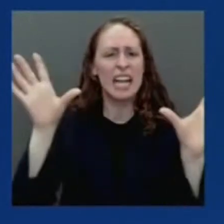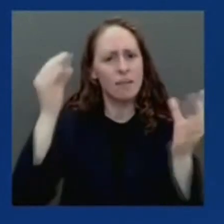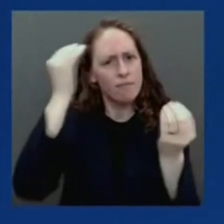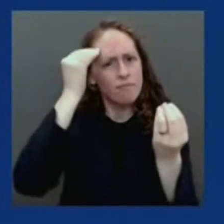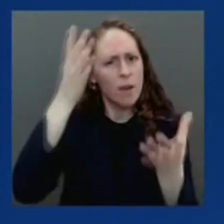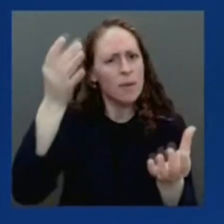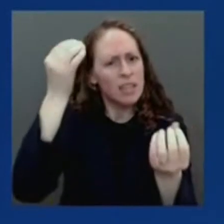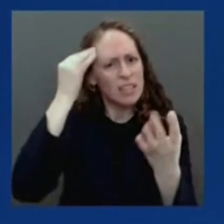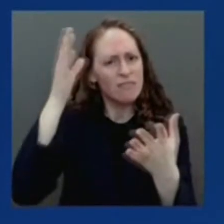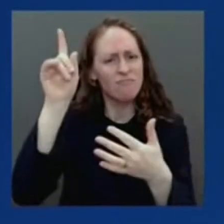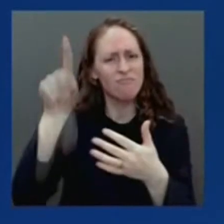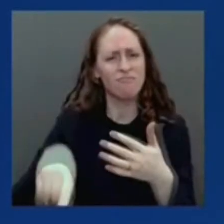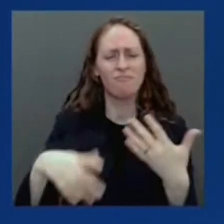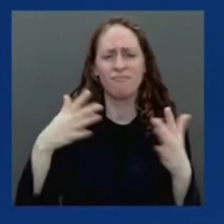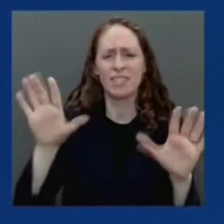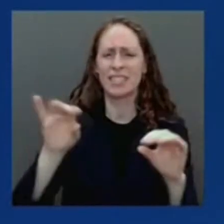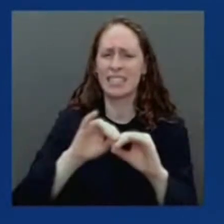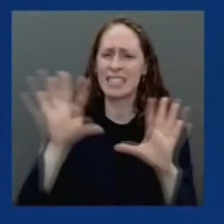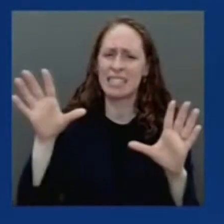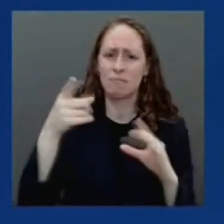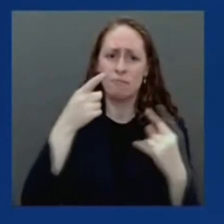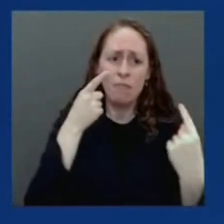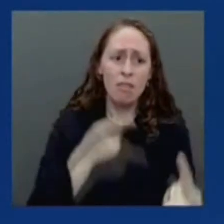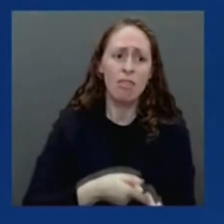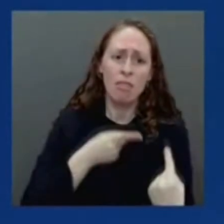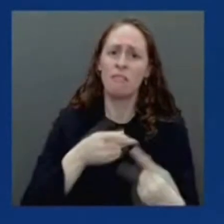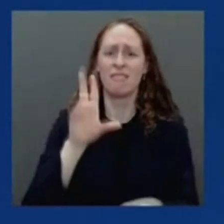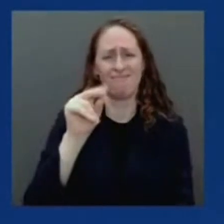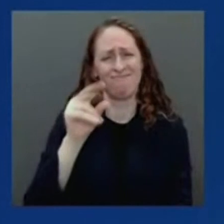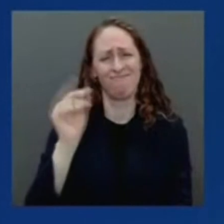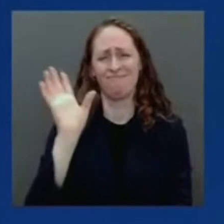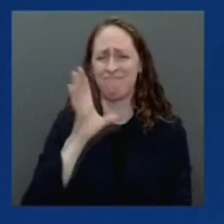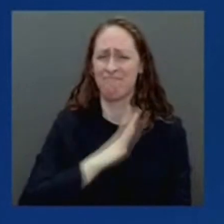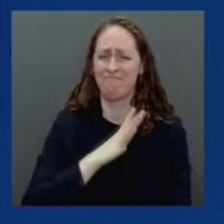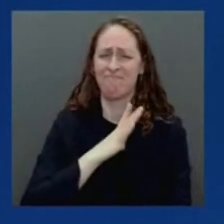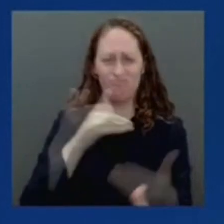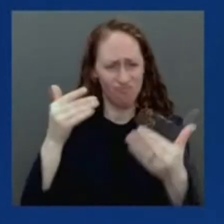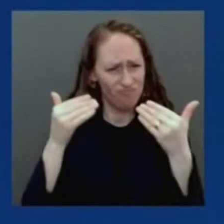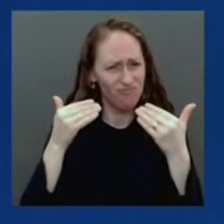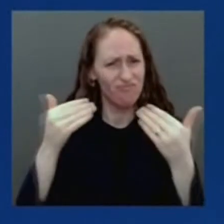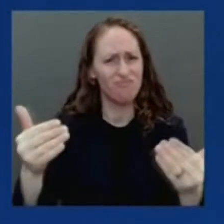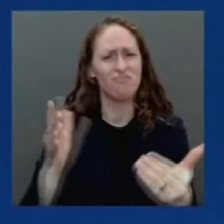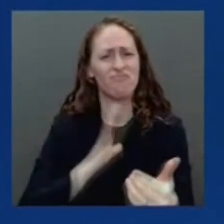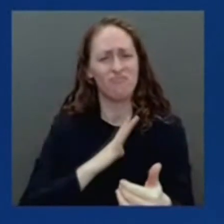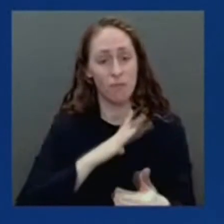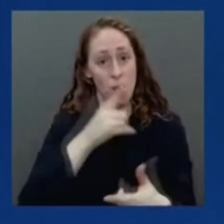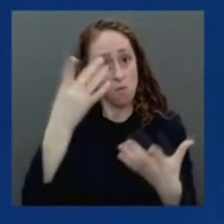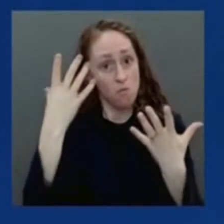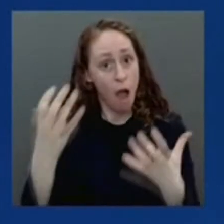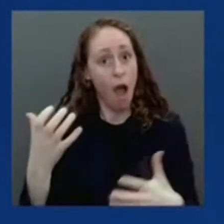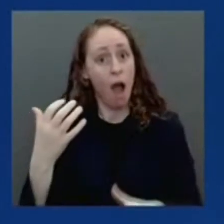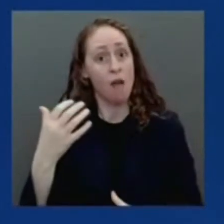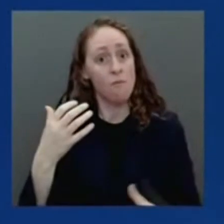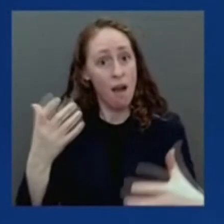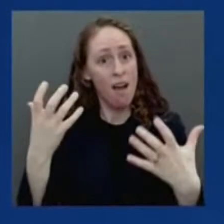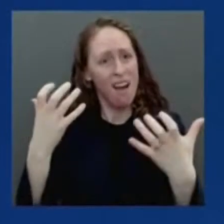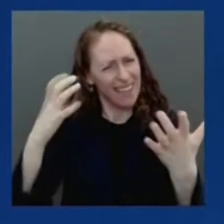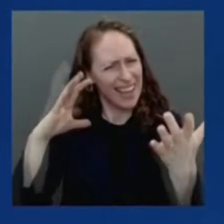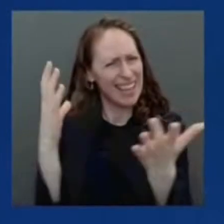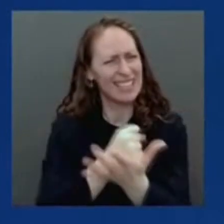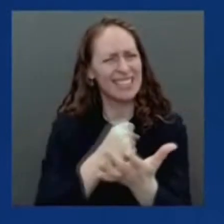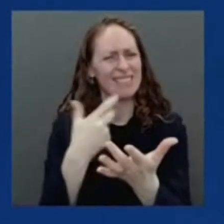again, vaccination is recommended for people who are trying to get pregnant now or might become pregnant in the